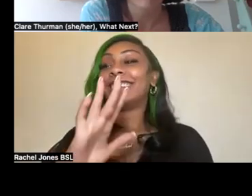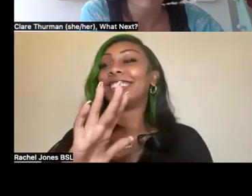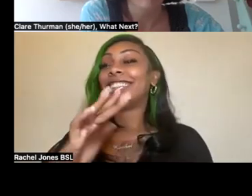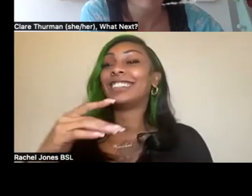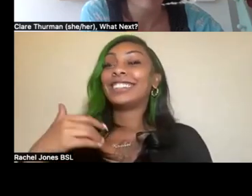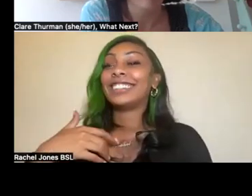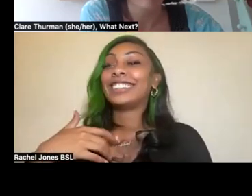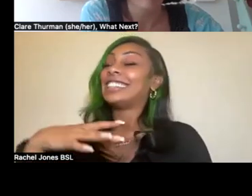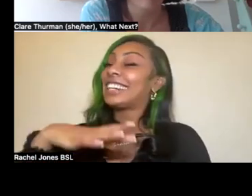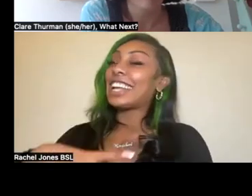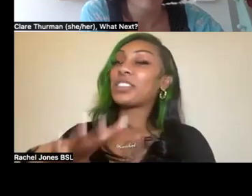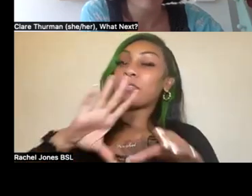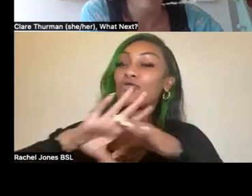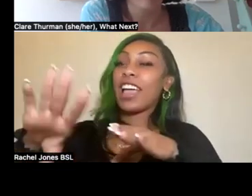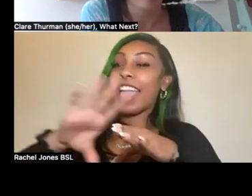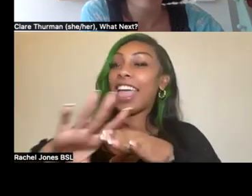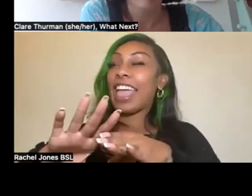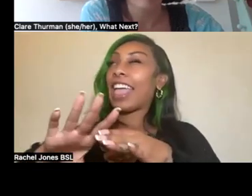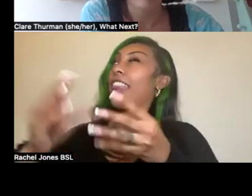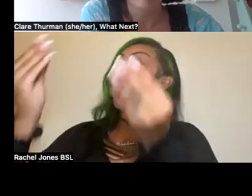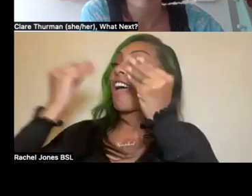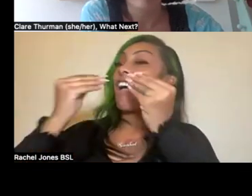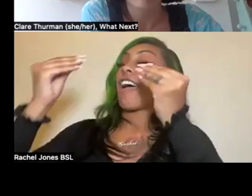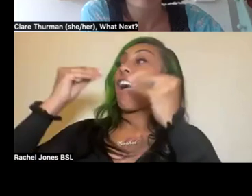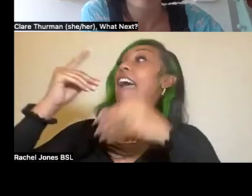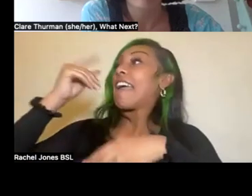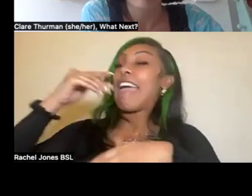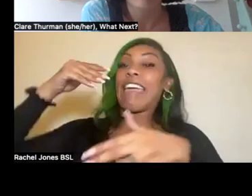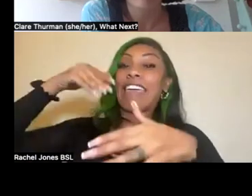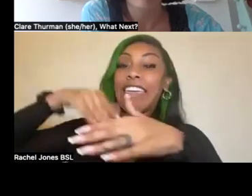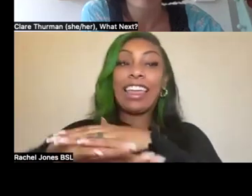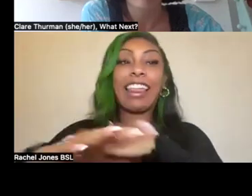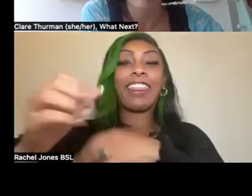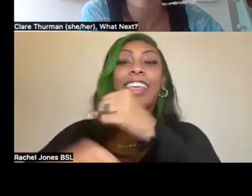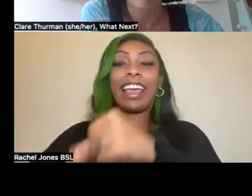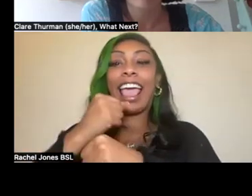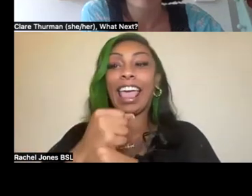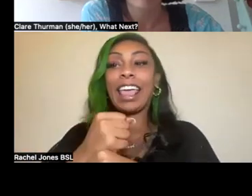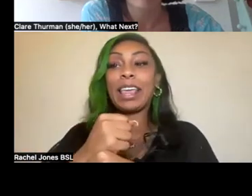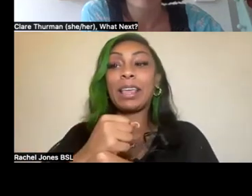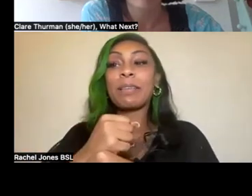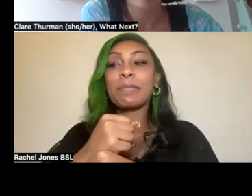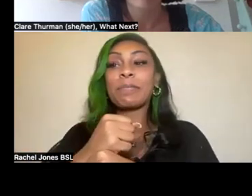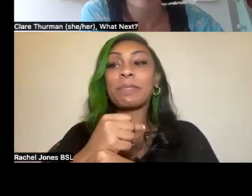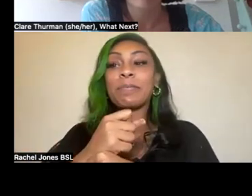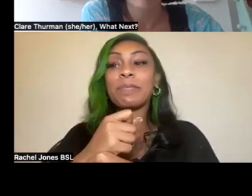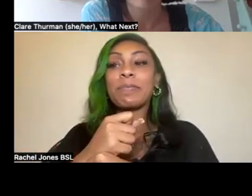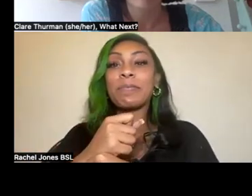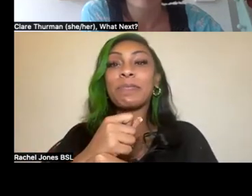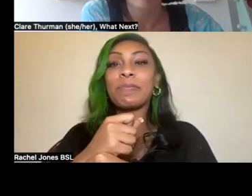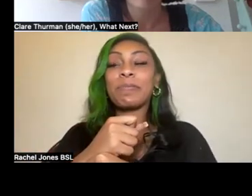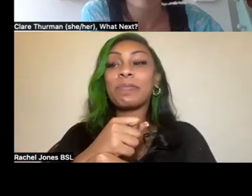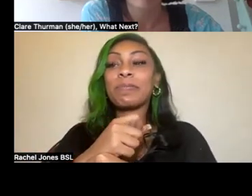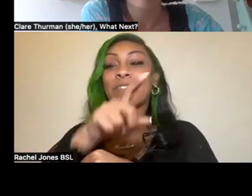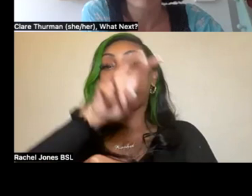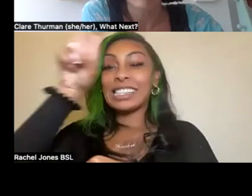need to be trained to be able to play the game of subsidy. Thanks. And I think those steps are